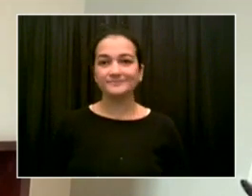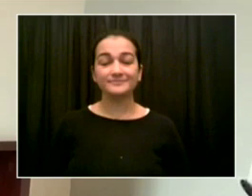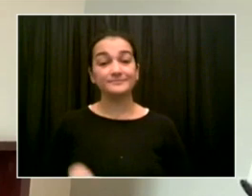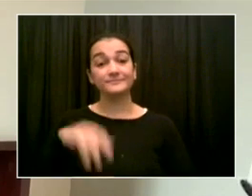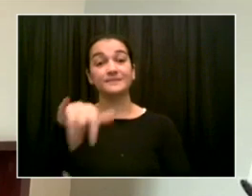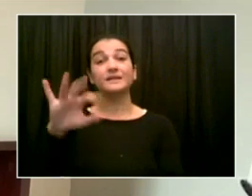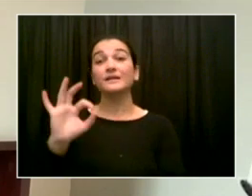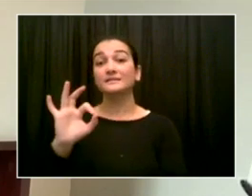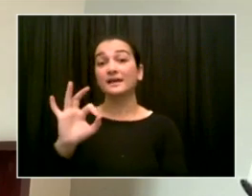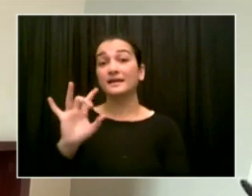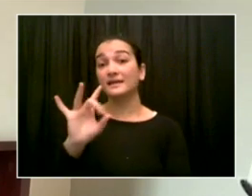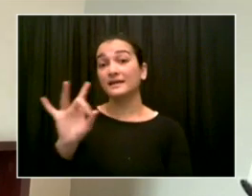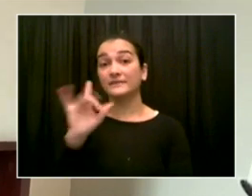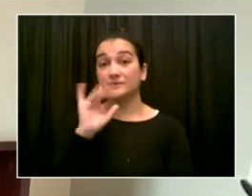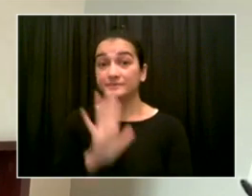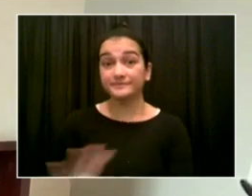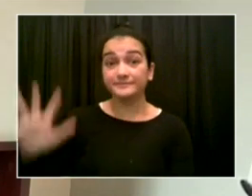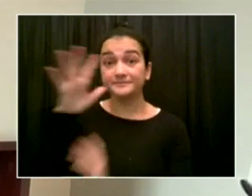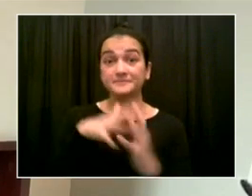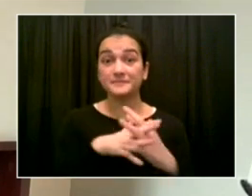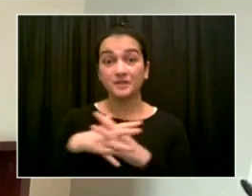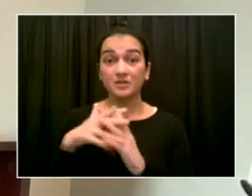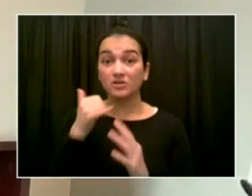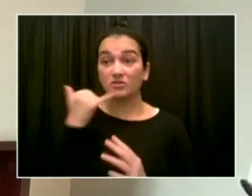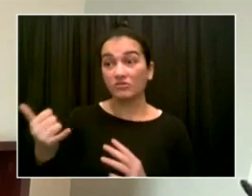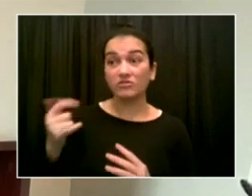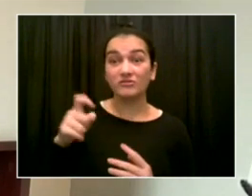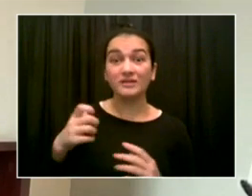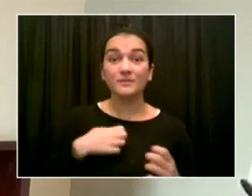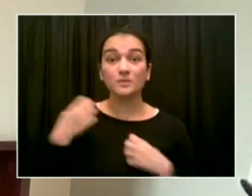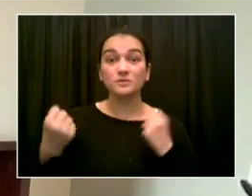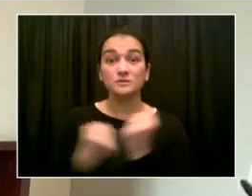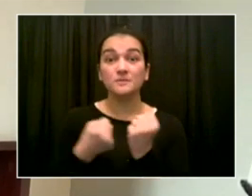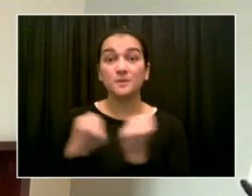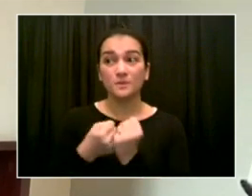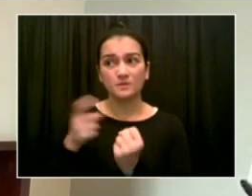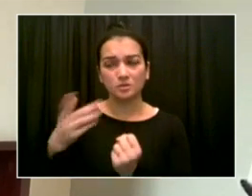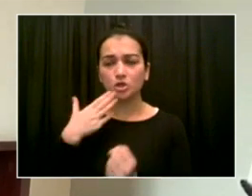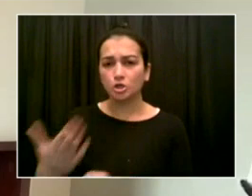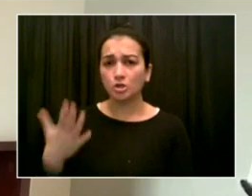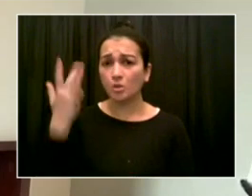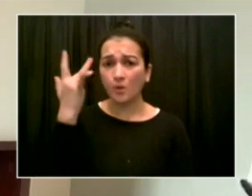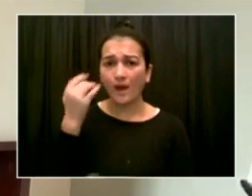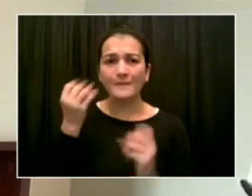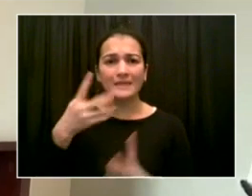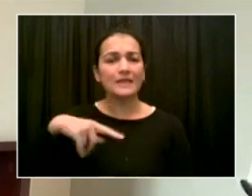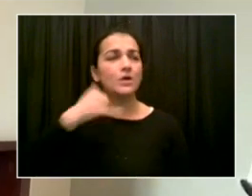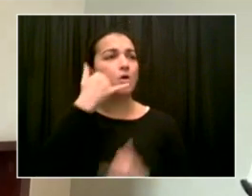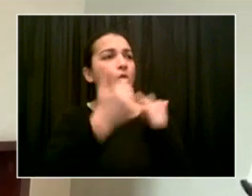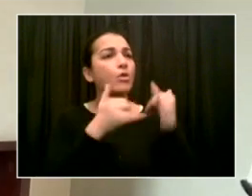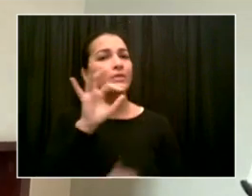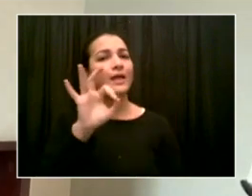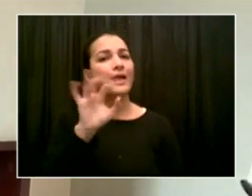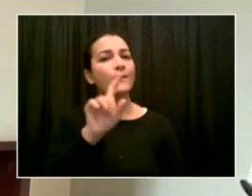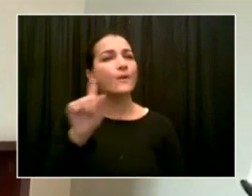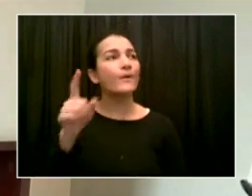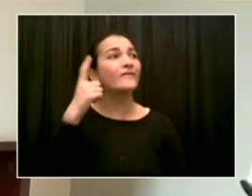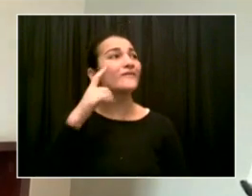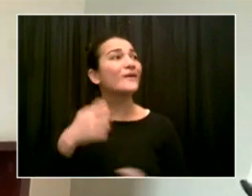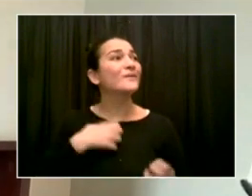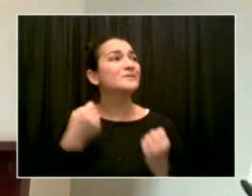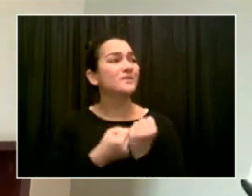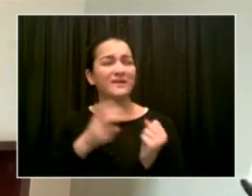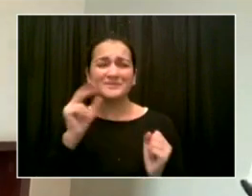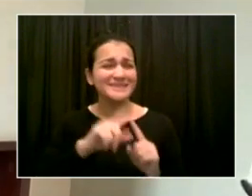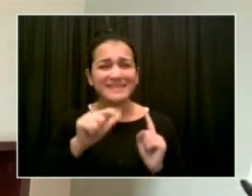than a trained mental health professional, perhaps the criminal justice system, or they might become homeless, or they might wait for hours